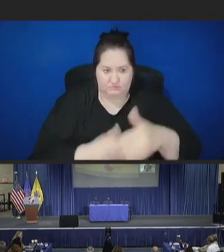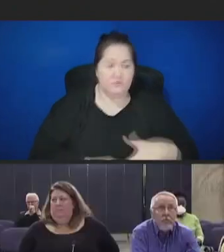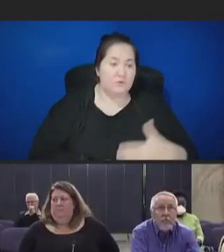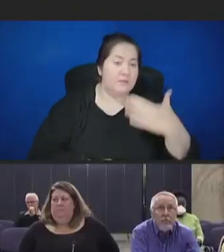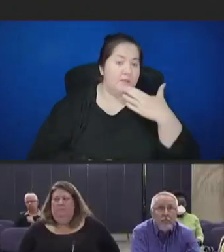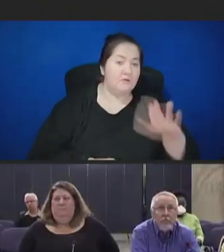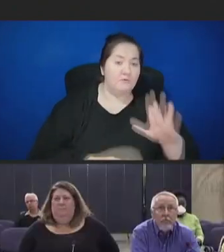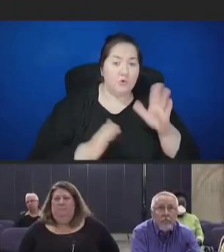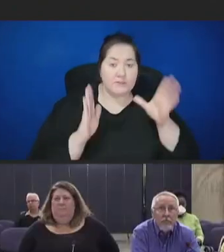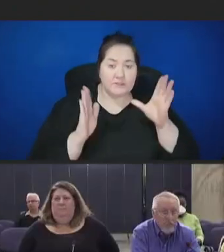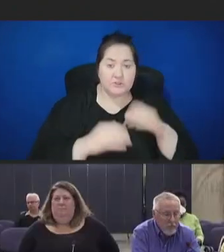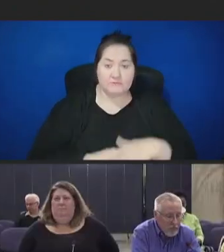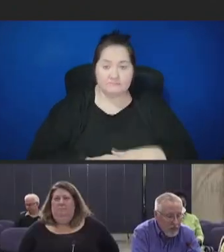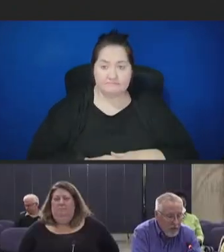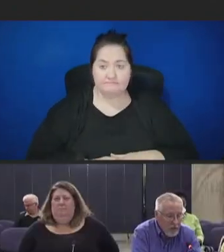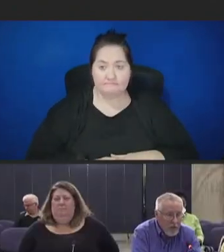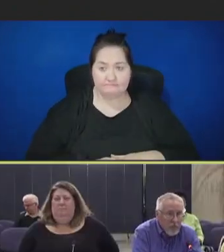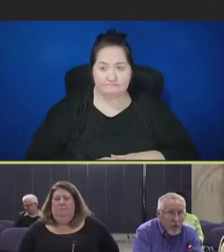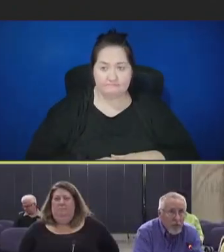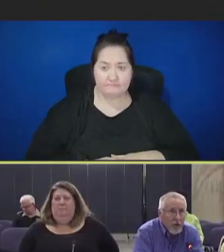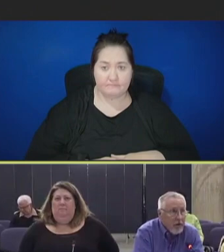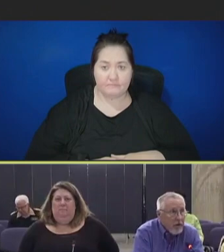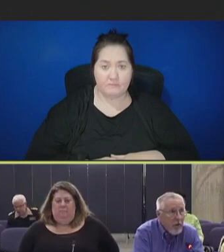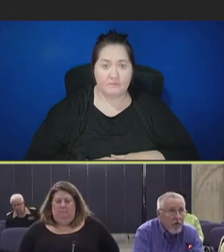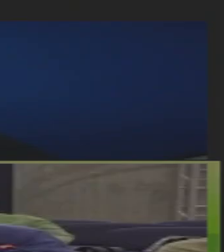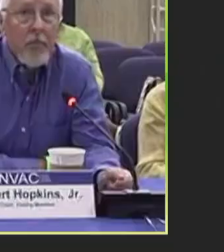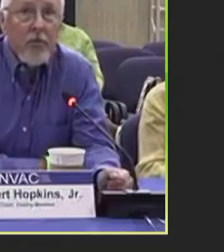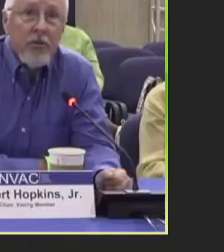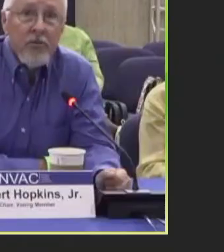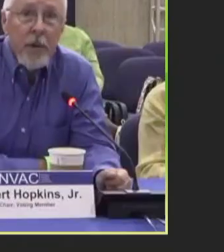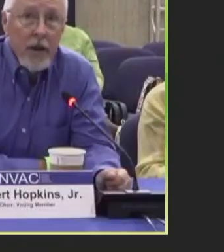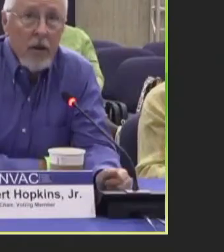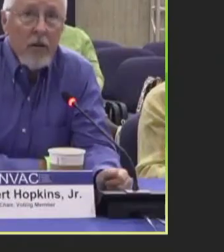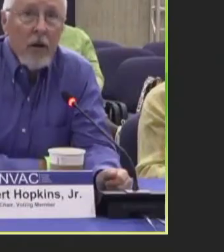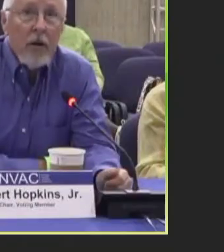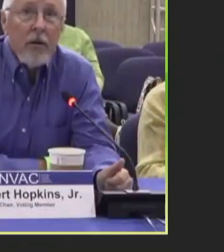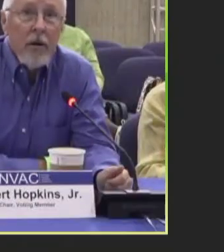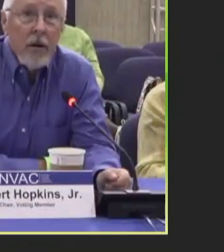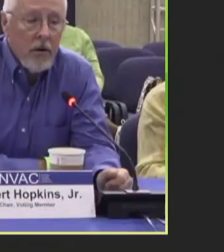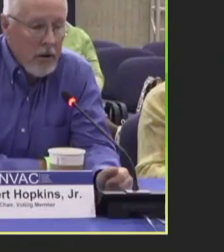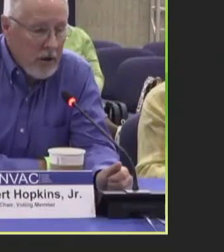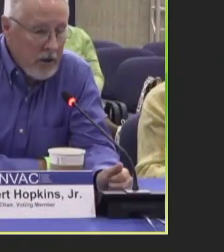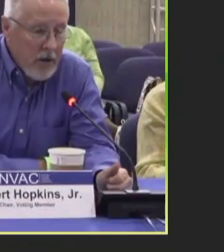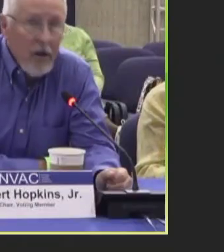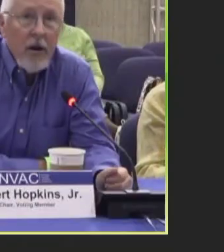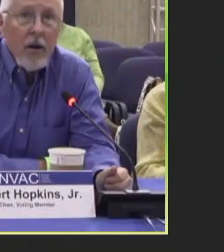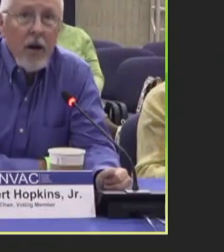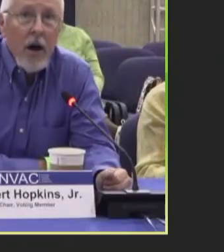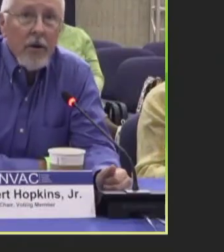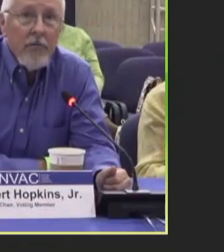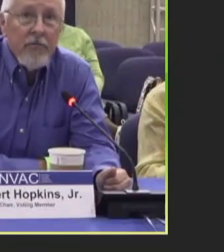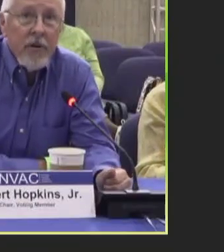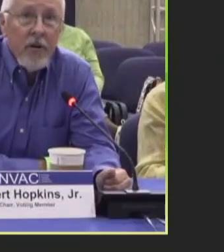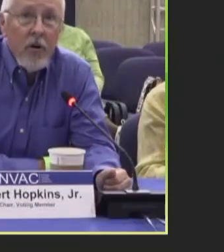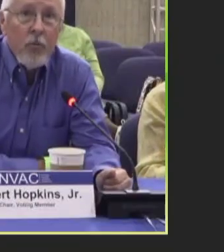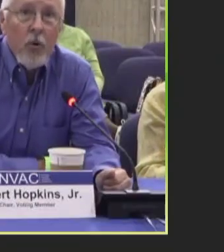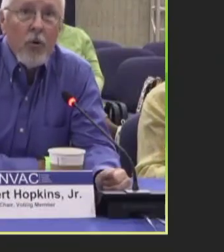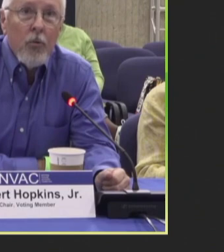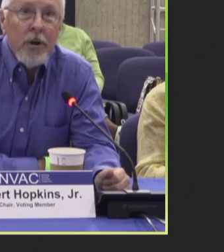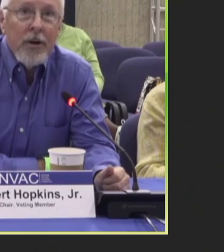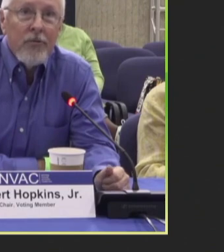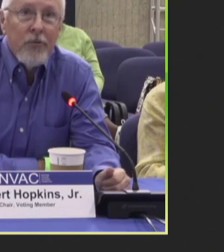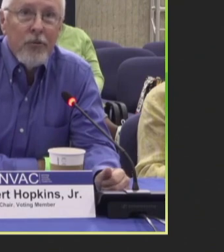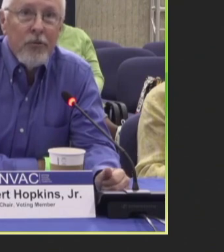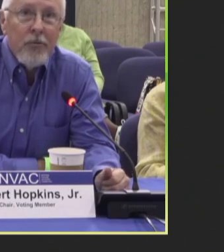your attention. So I want to thank all the members of this panel. Clearly, a lot of hard work